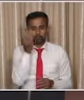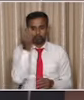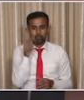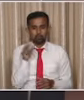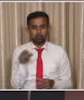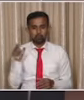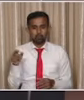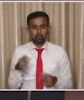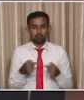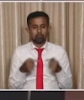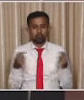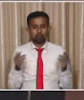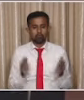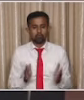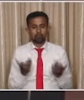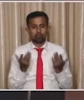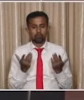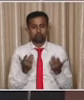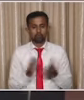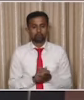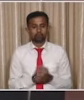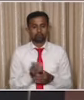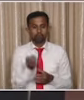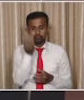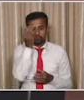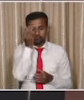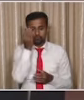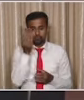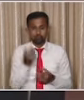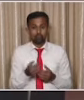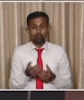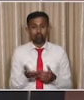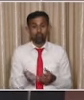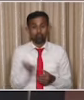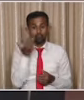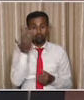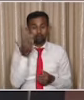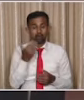the Israelis have gone beyond that. They have exceeded the right of self-defense.